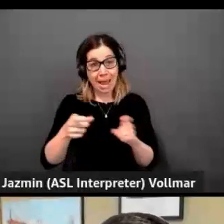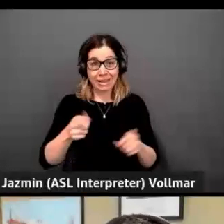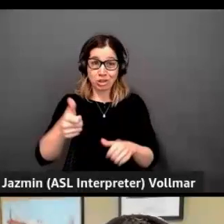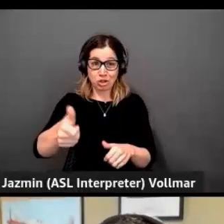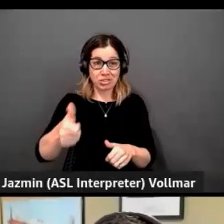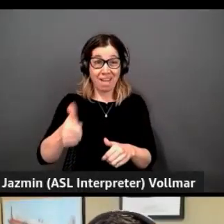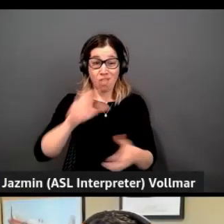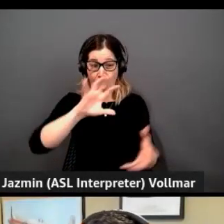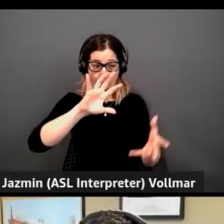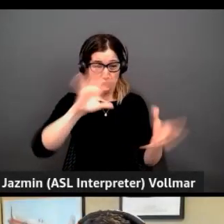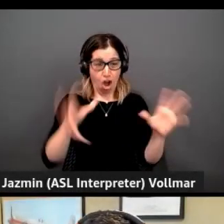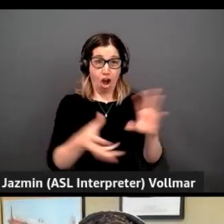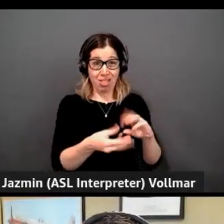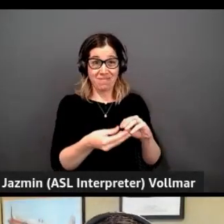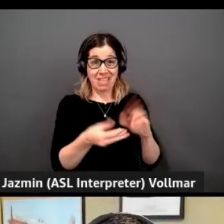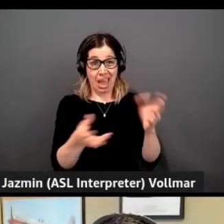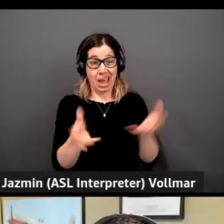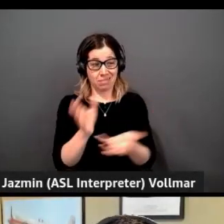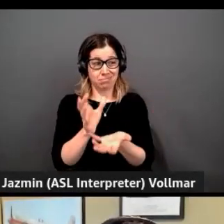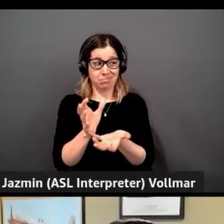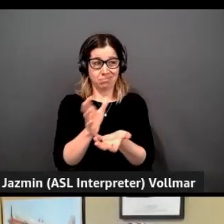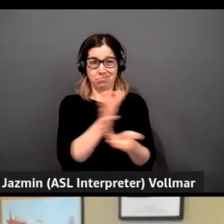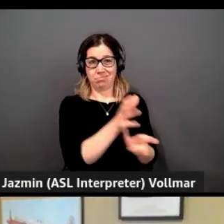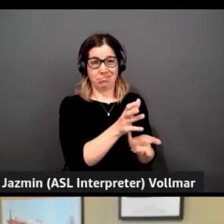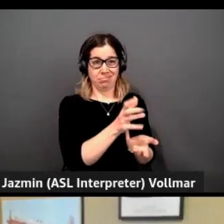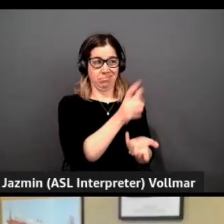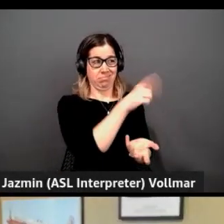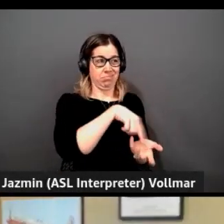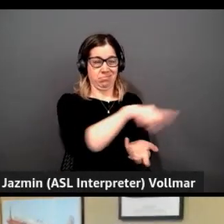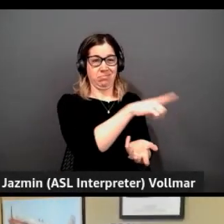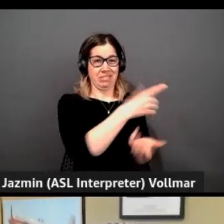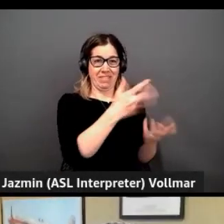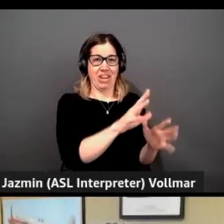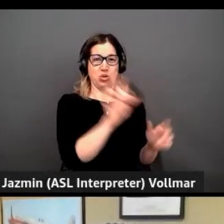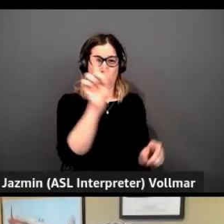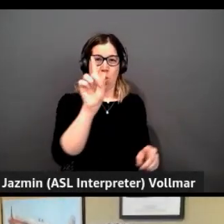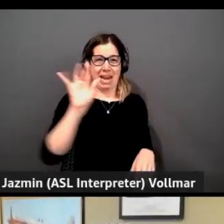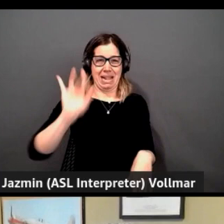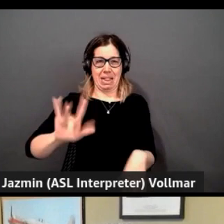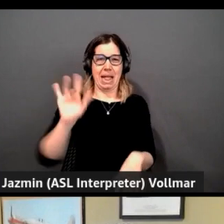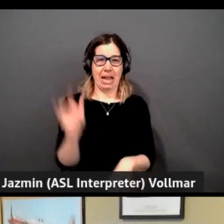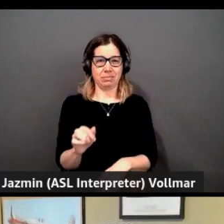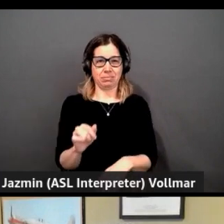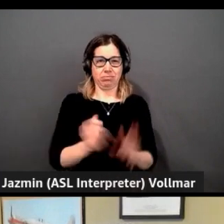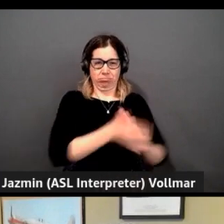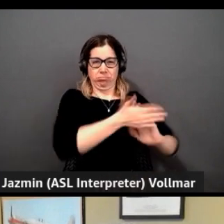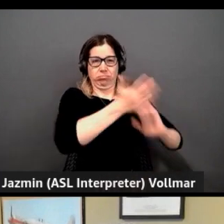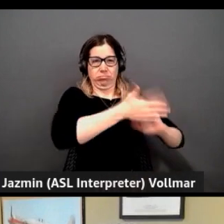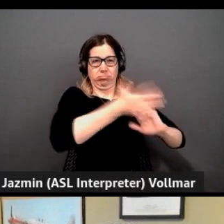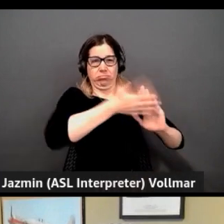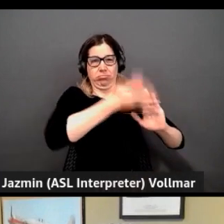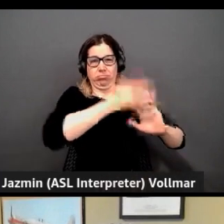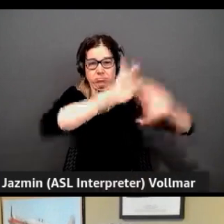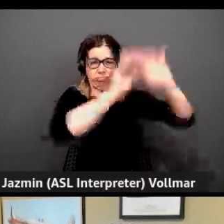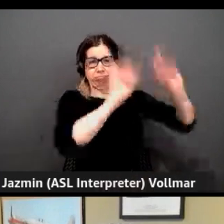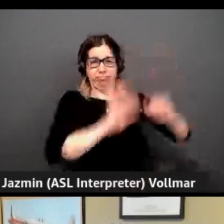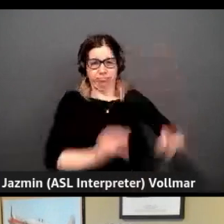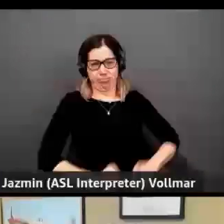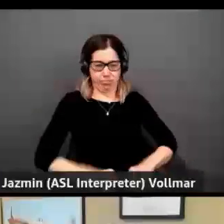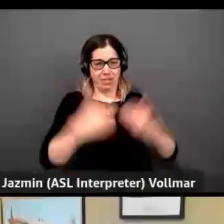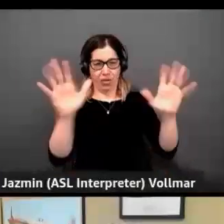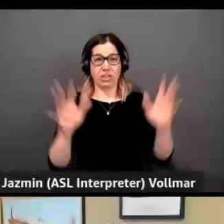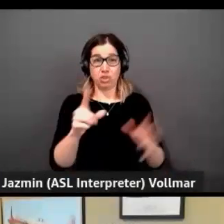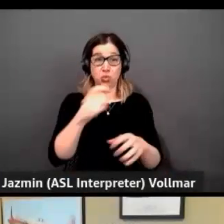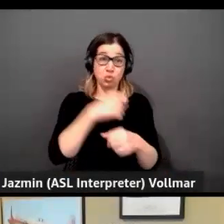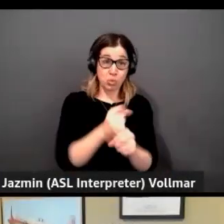that is now, the ability to do that is all done in one click. And this is where you just enable dedicated IPs and you go and you create a managed